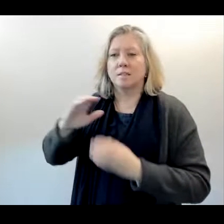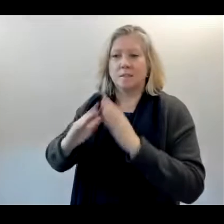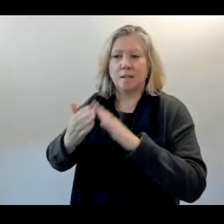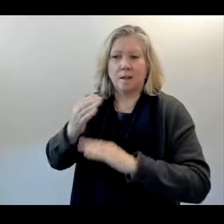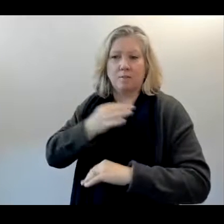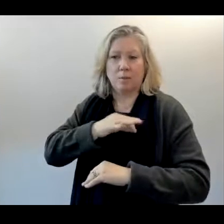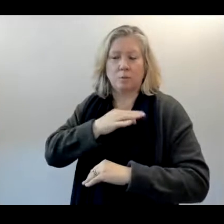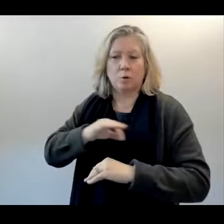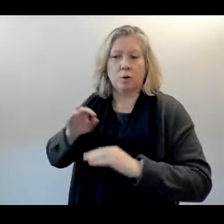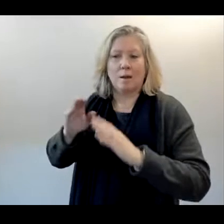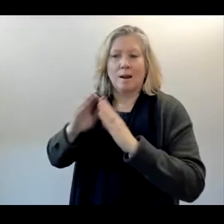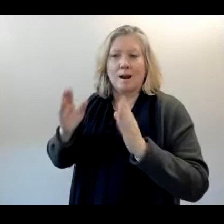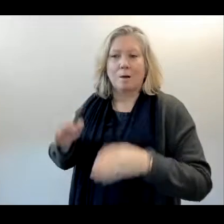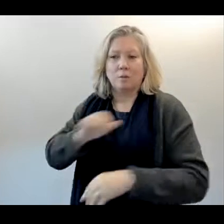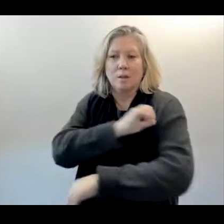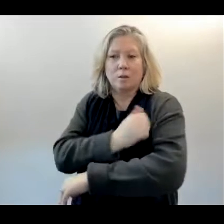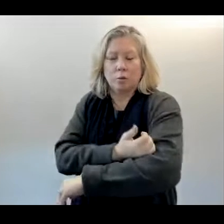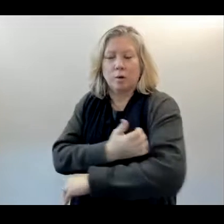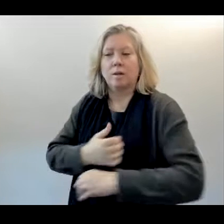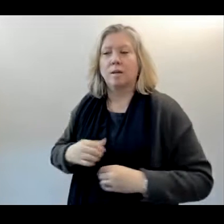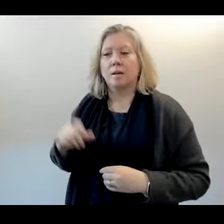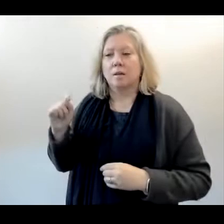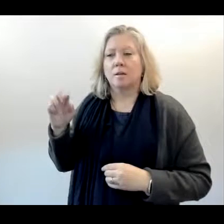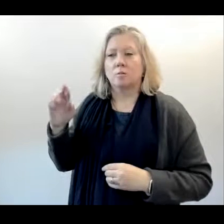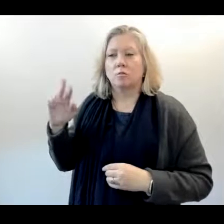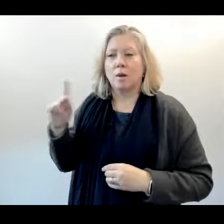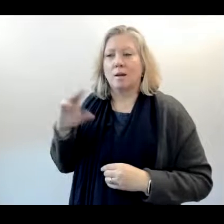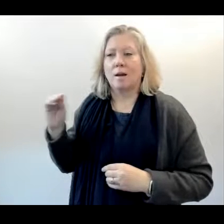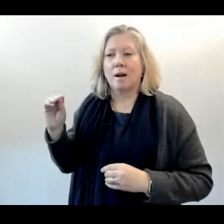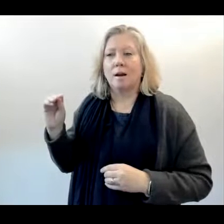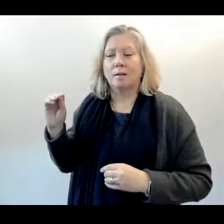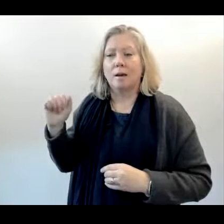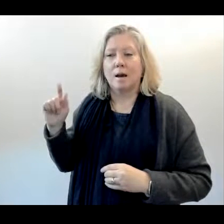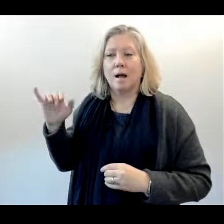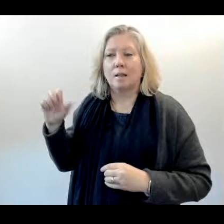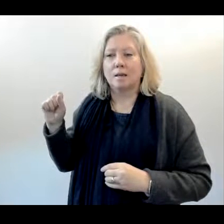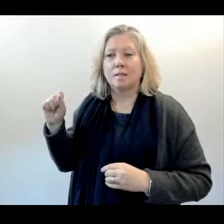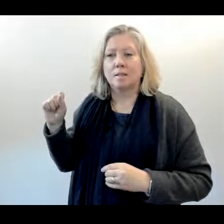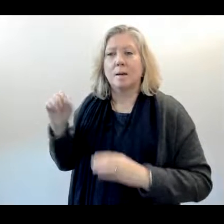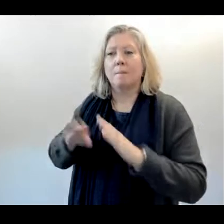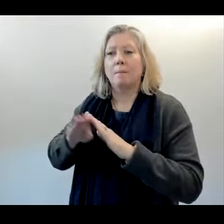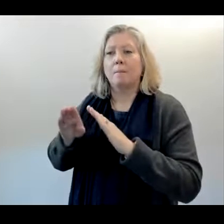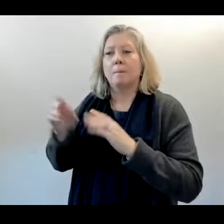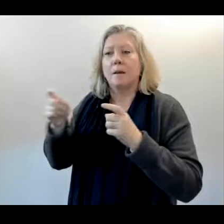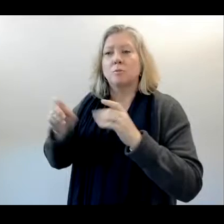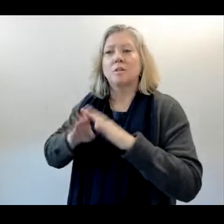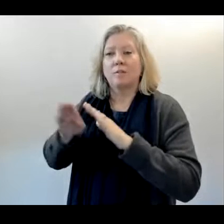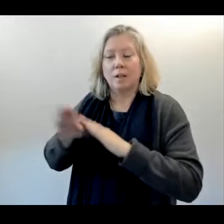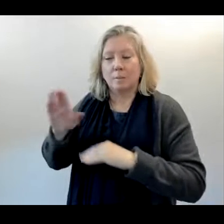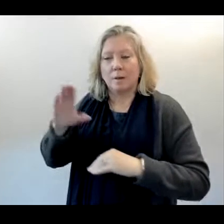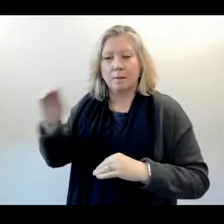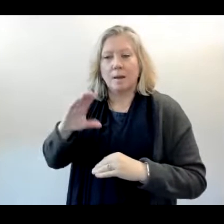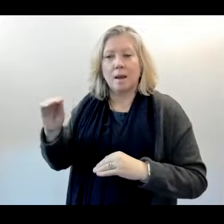City of Pittsburgh, Trek Development Group, and Allies and Ross Management and Development Corporation, and then authorization to enter into